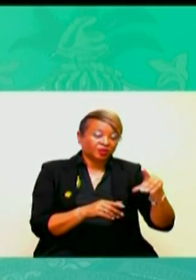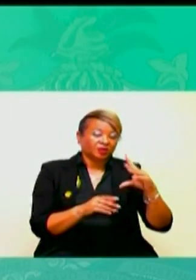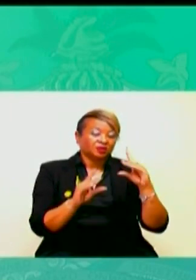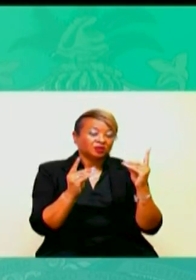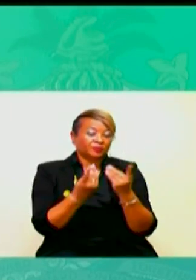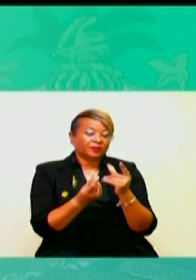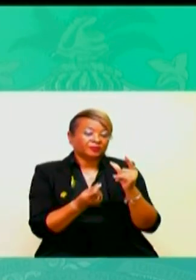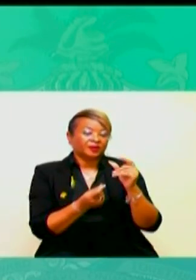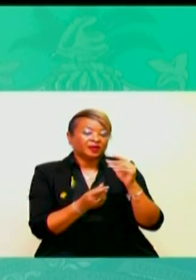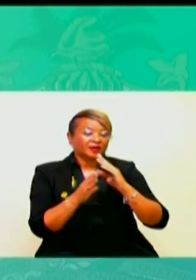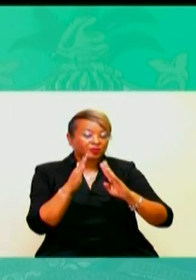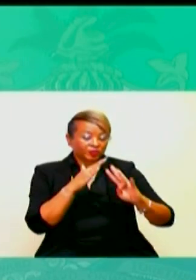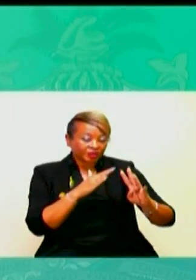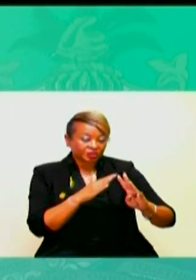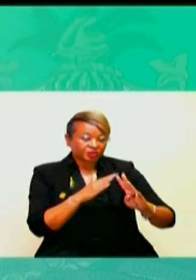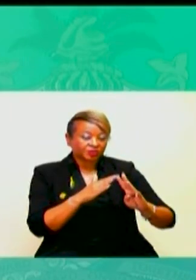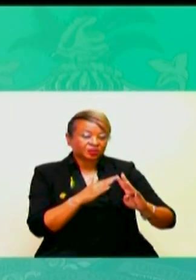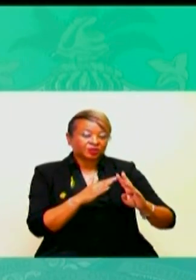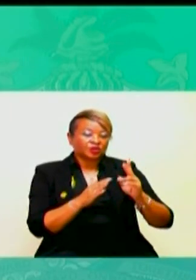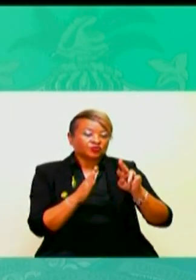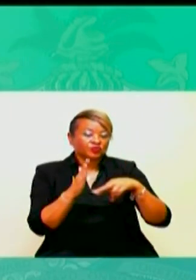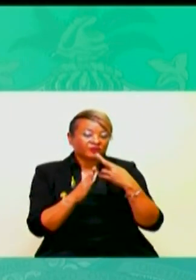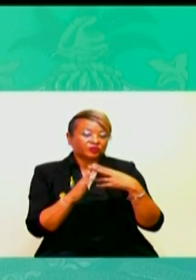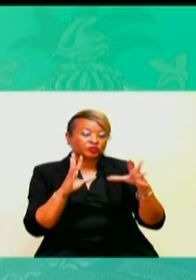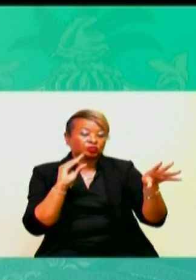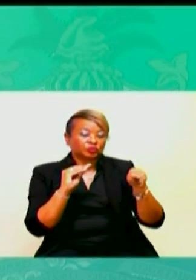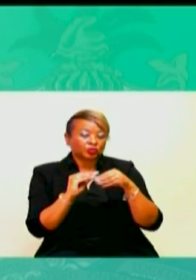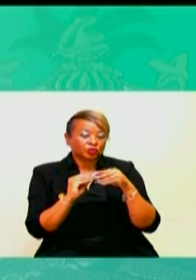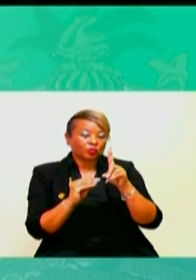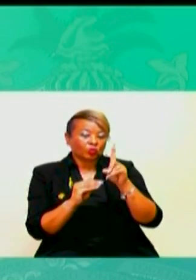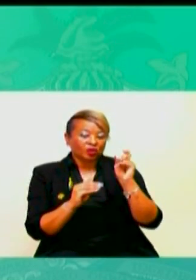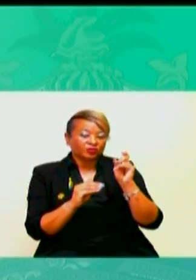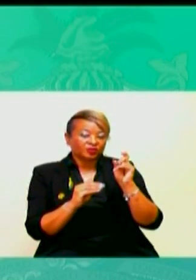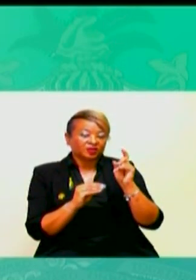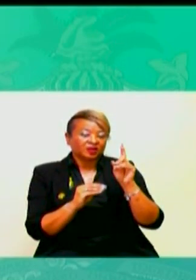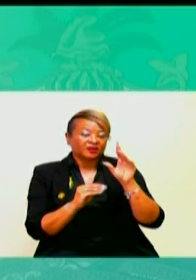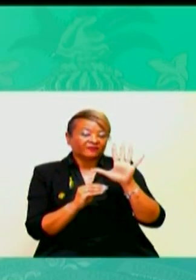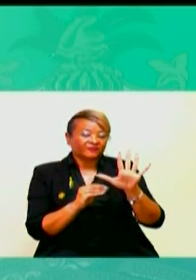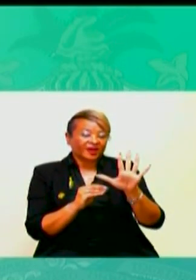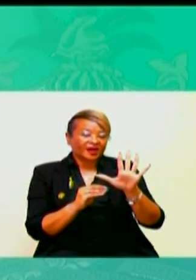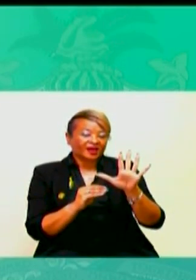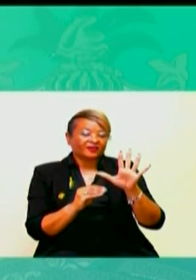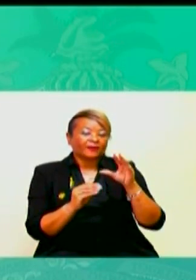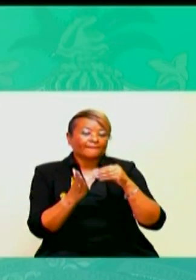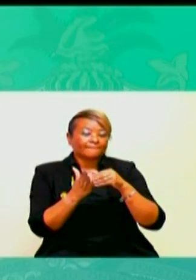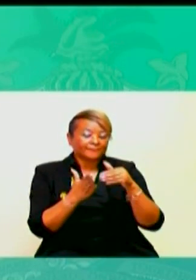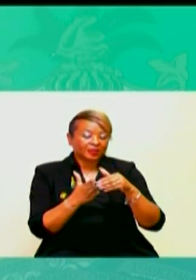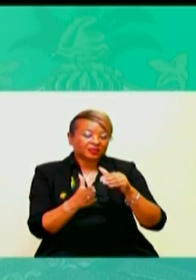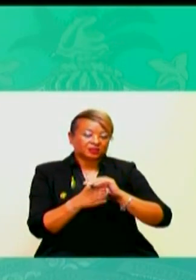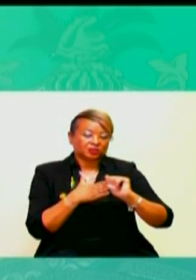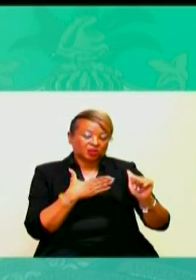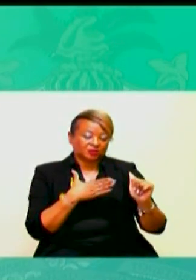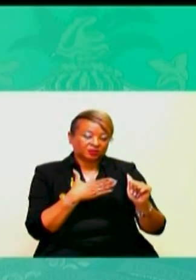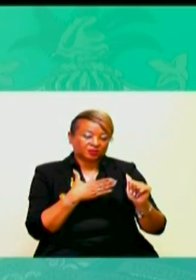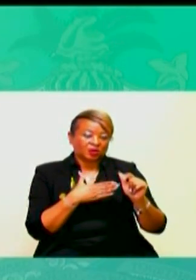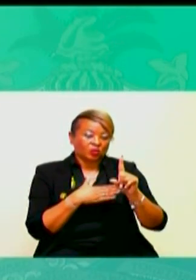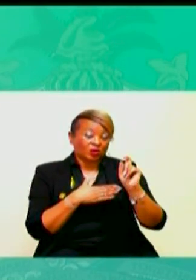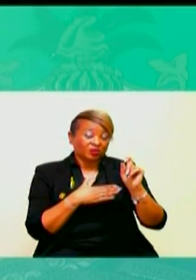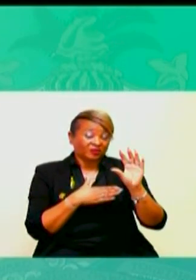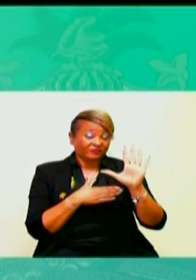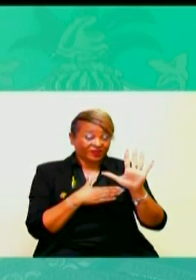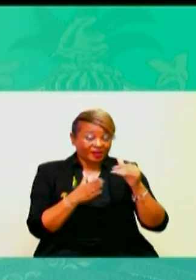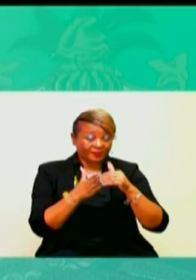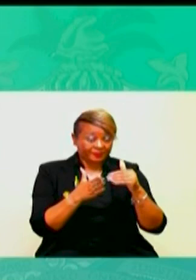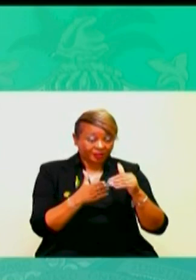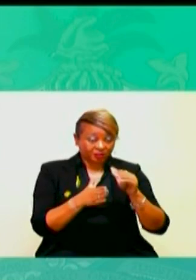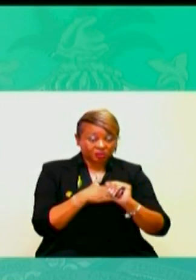of Immigration revenue totaled $105 million. $105 million,